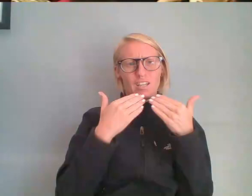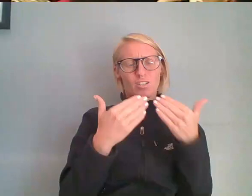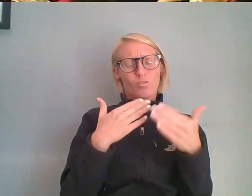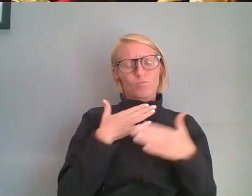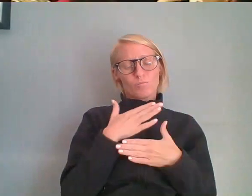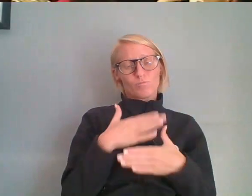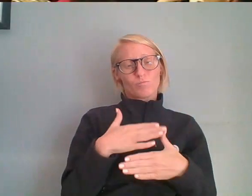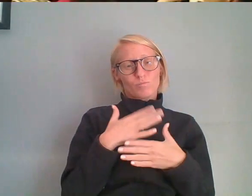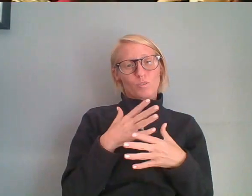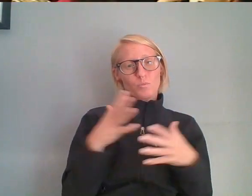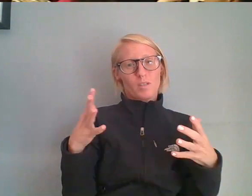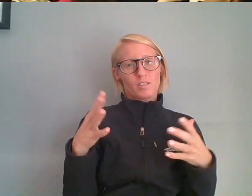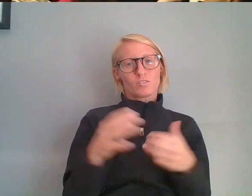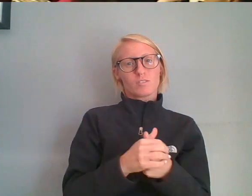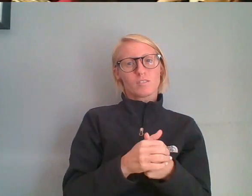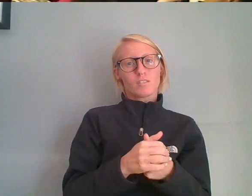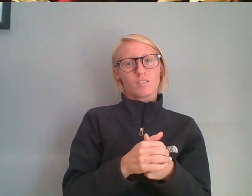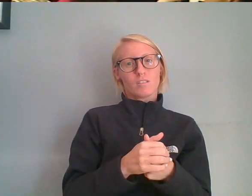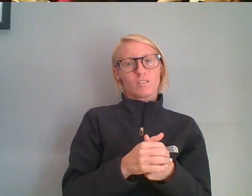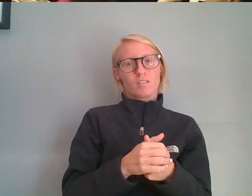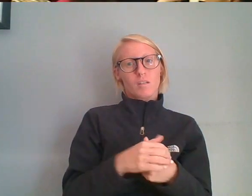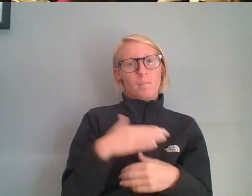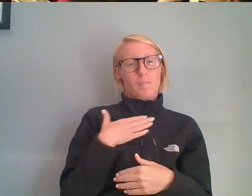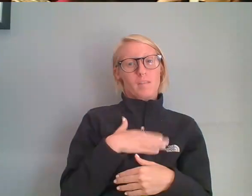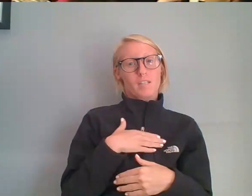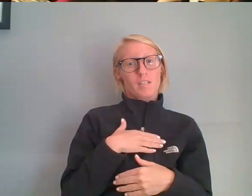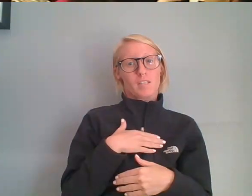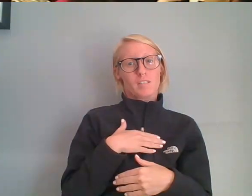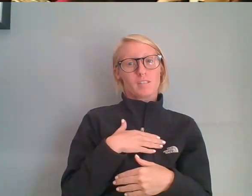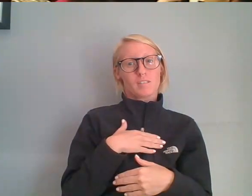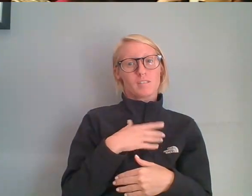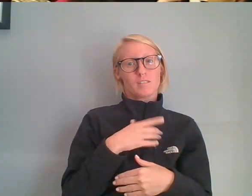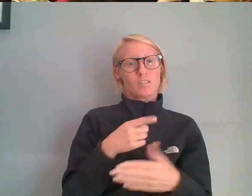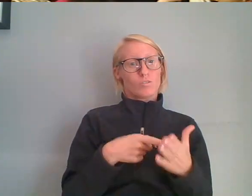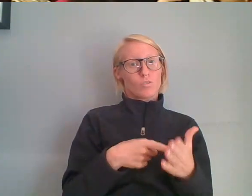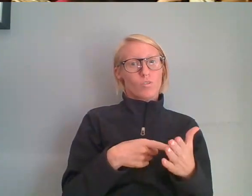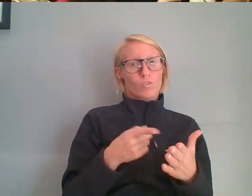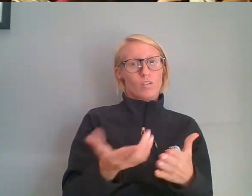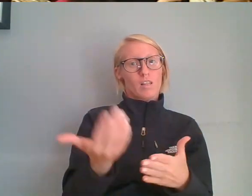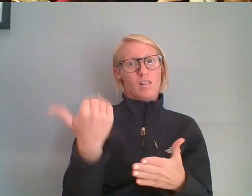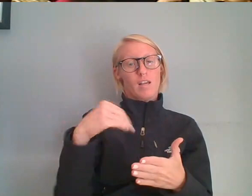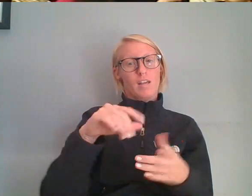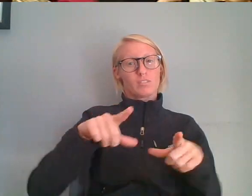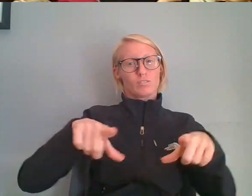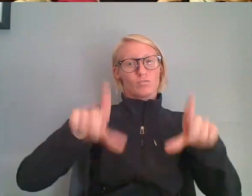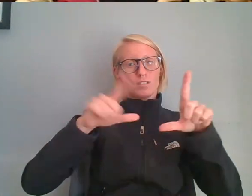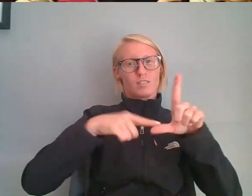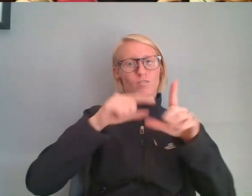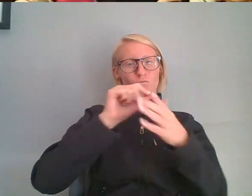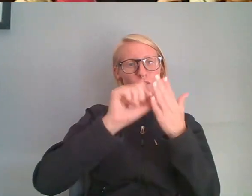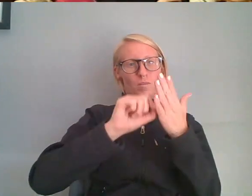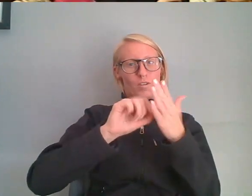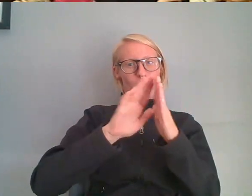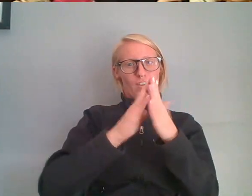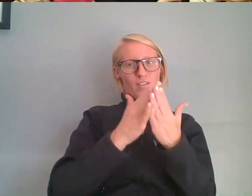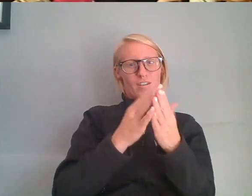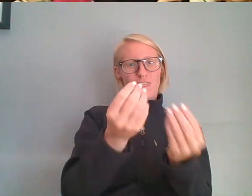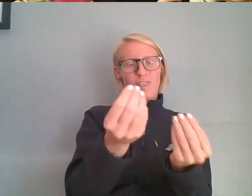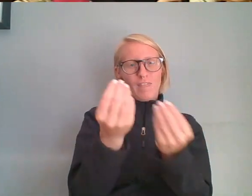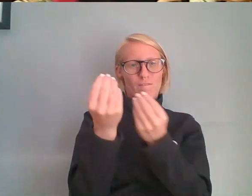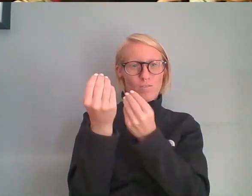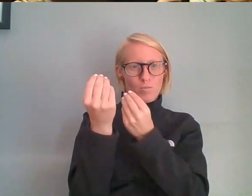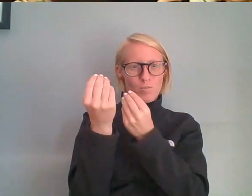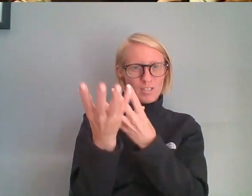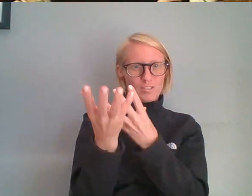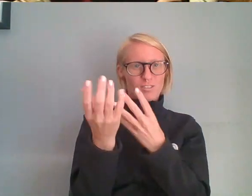morning. Thank you. Would you please show the last screen so we can get down the name of the book that you've Oh. written and the information? Absolutely.